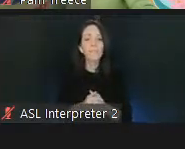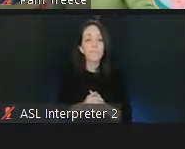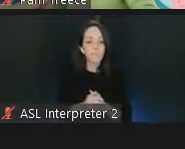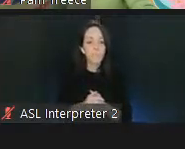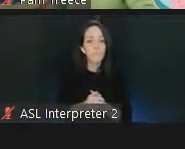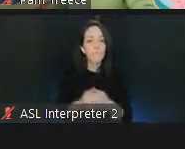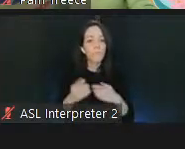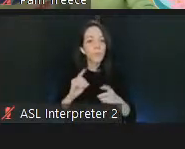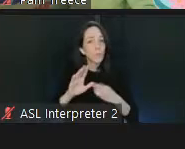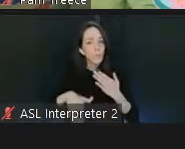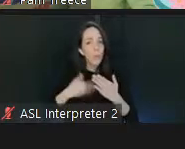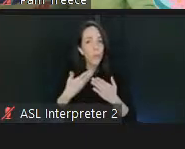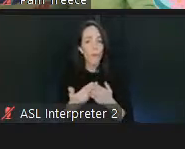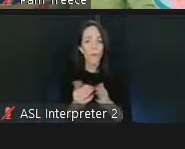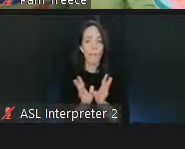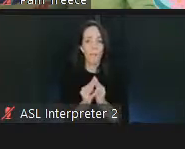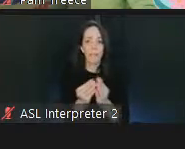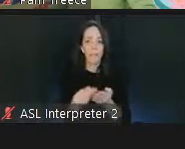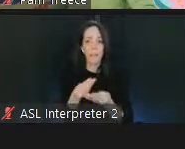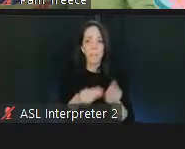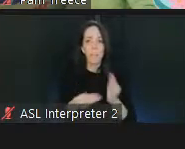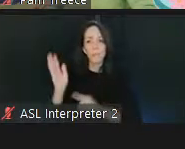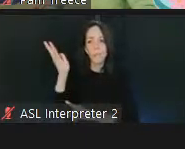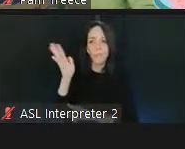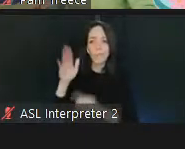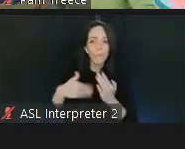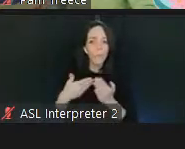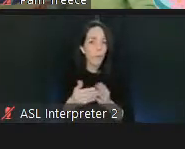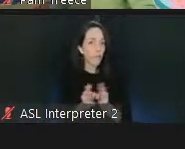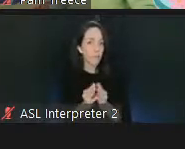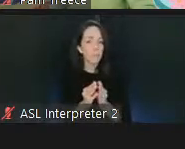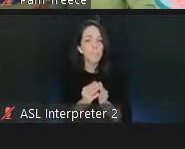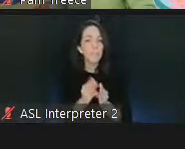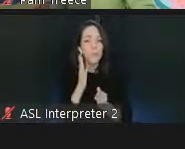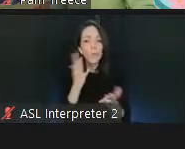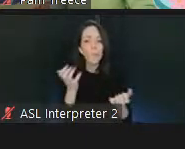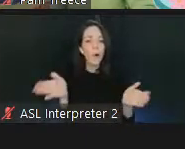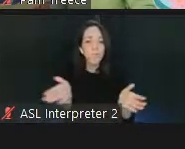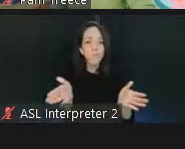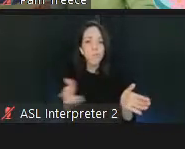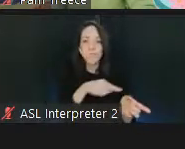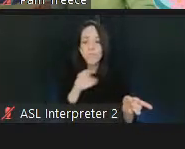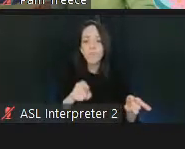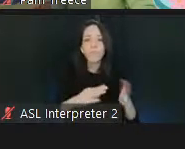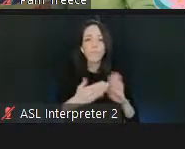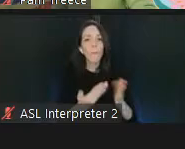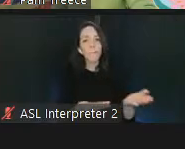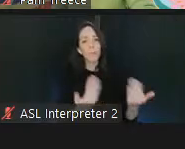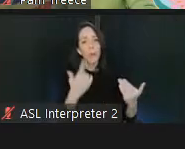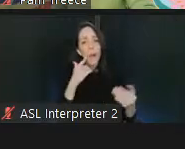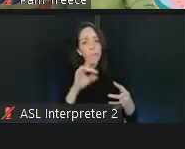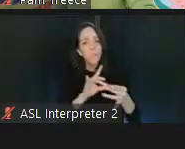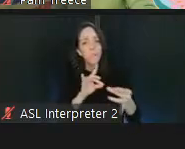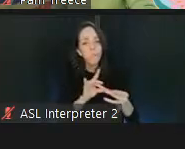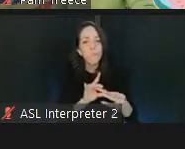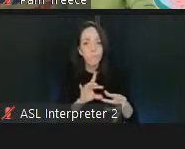of the budget presentations, and of course, during the public hearings and